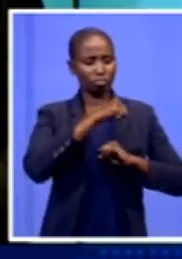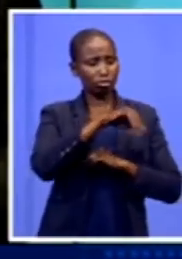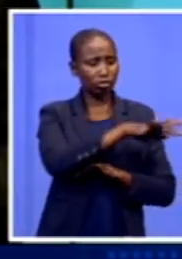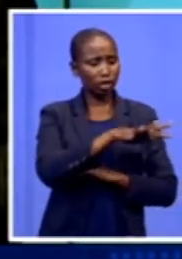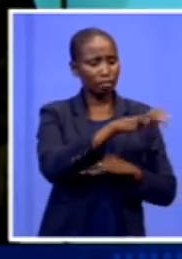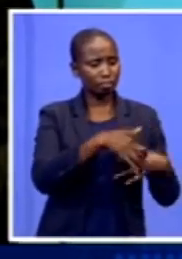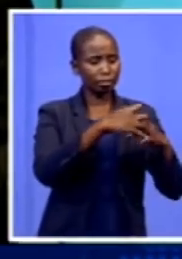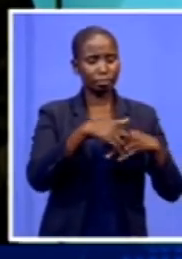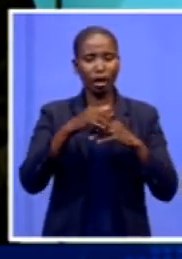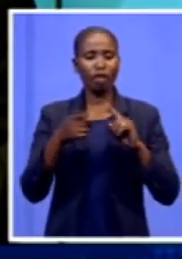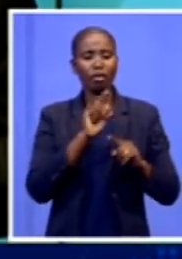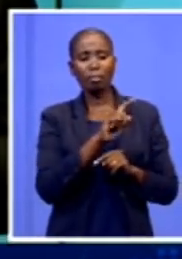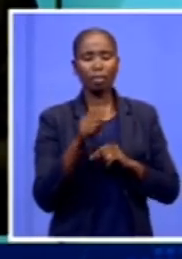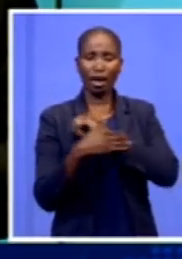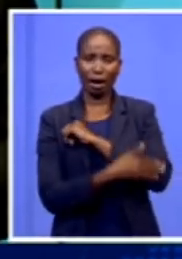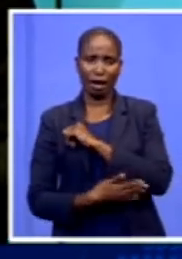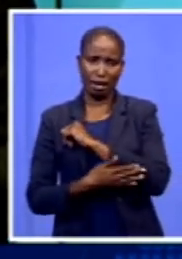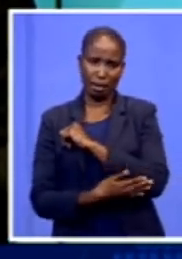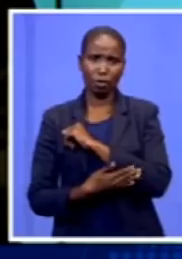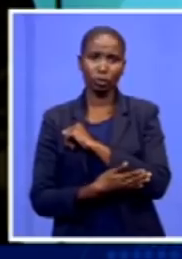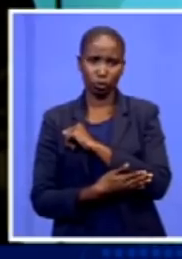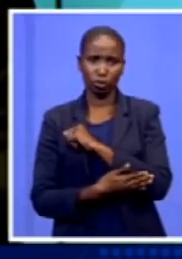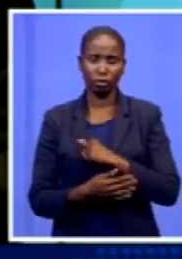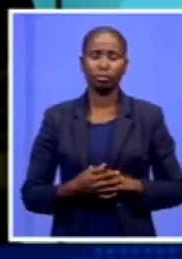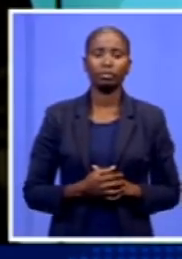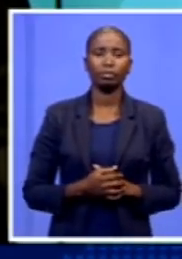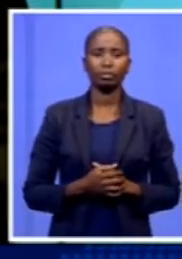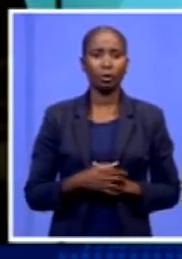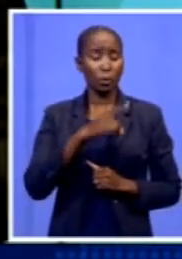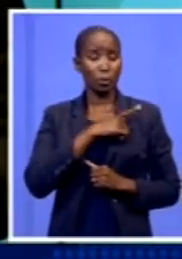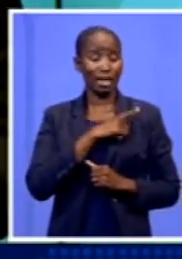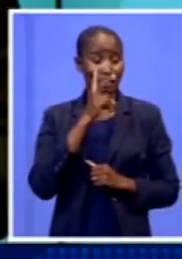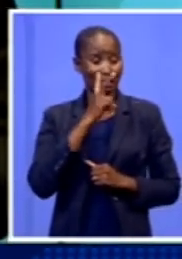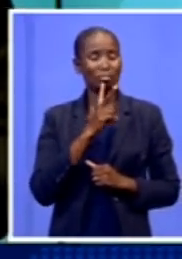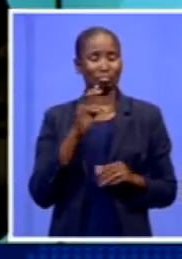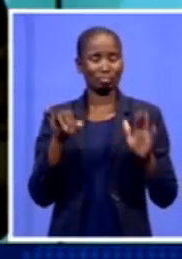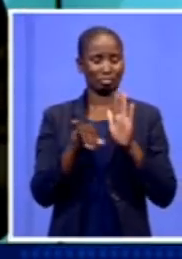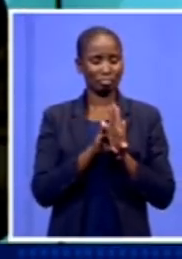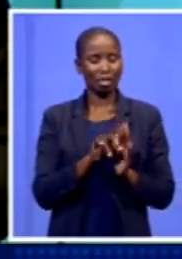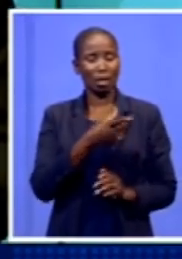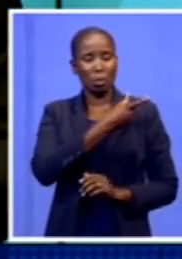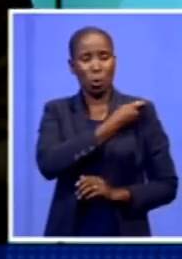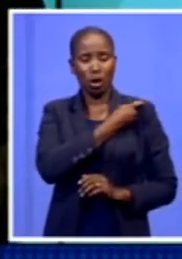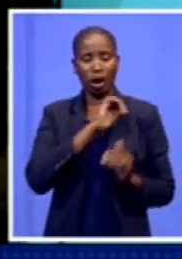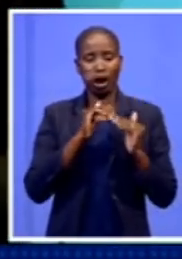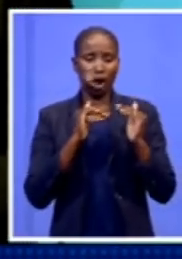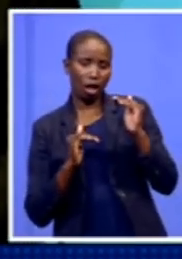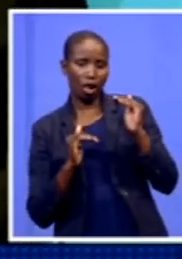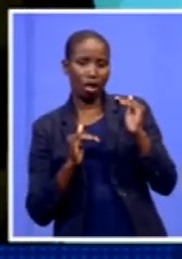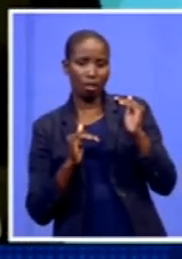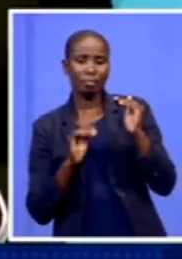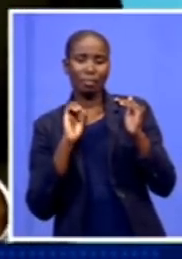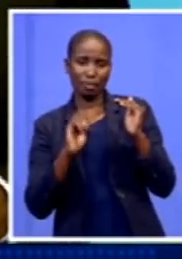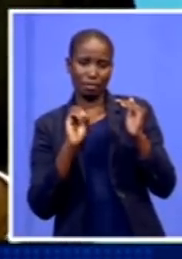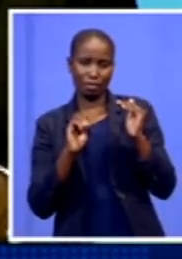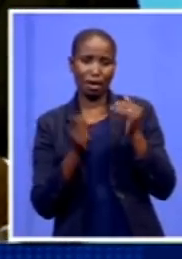of a vaccine inequality that we've always been talking about. The WHO is facilitating the